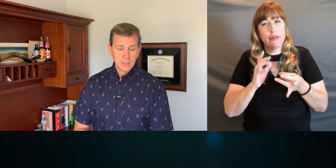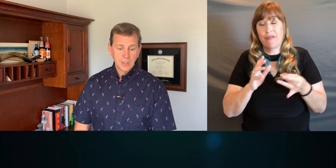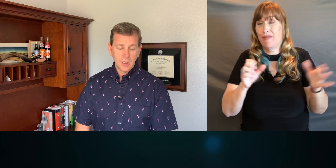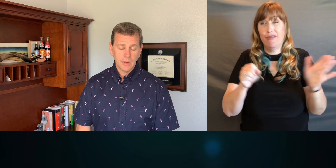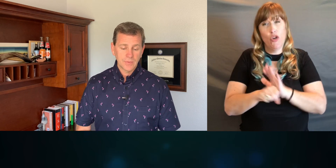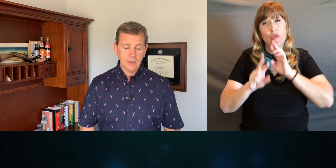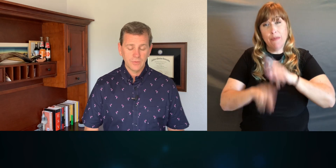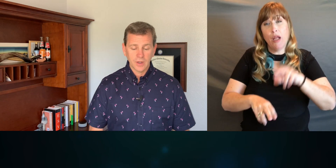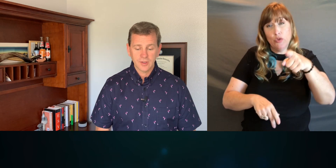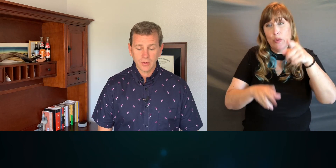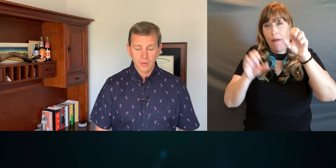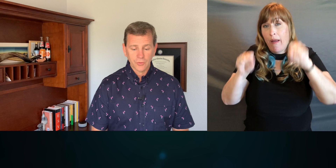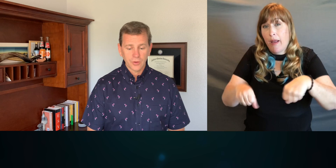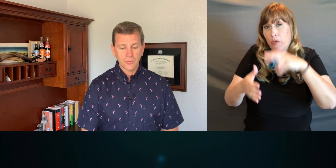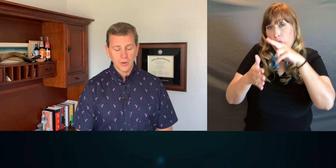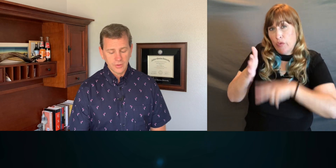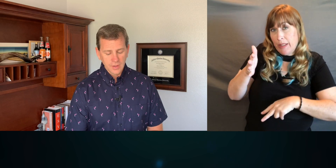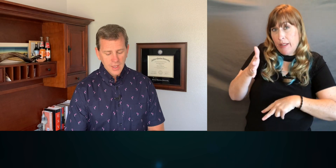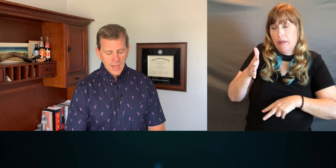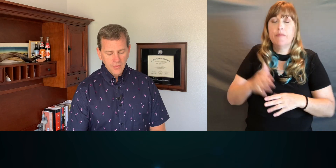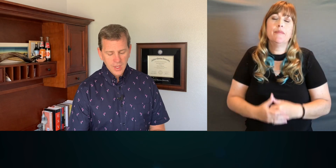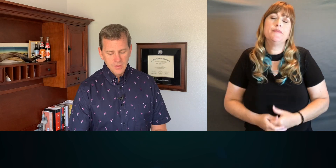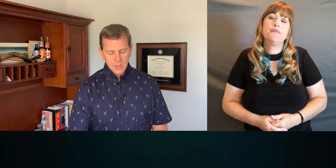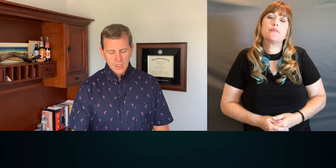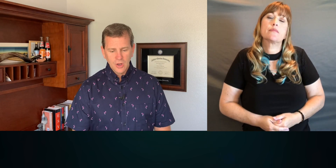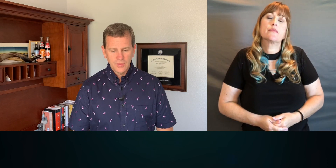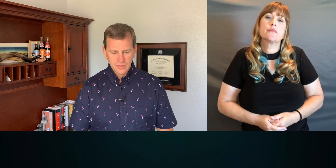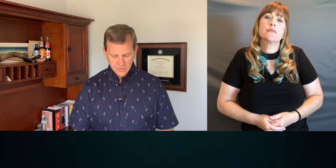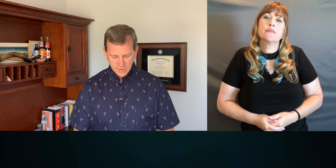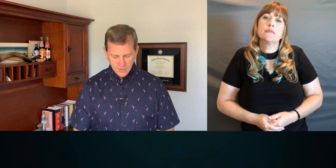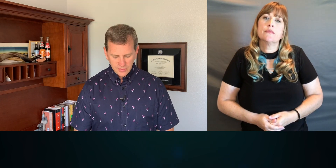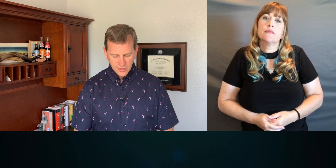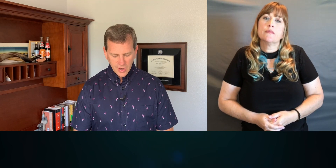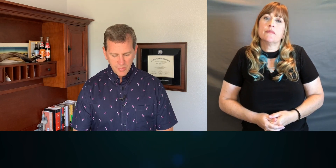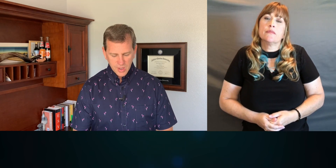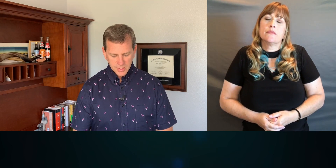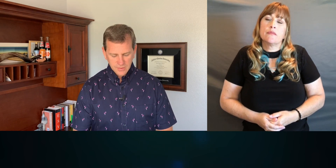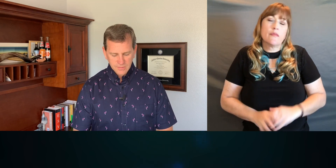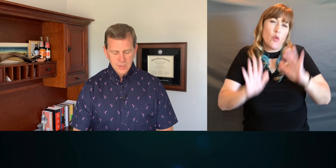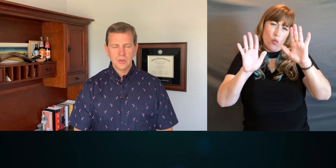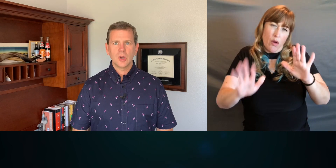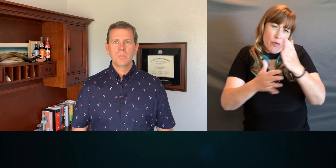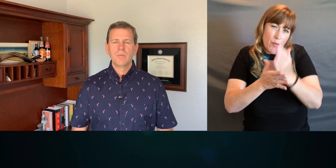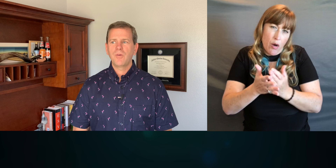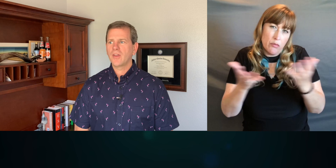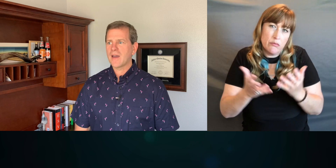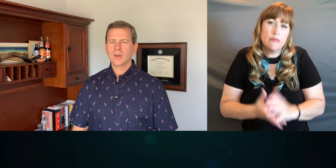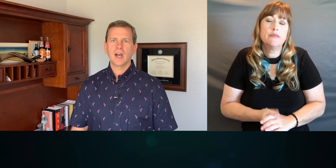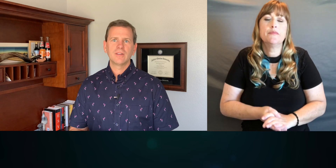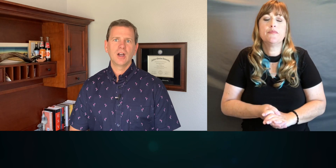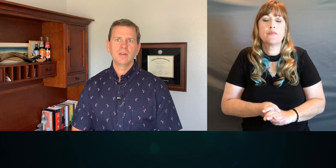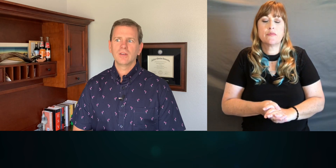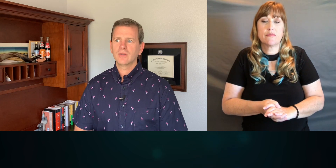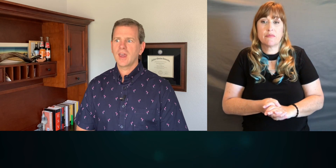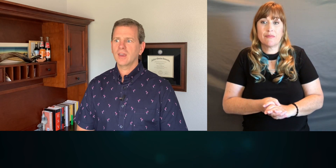much is very similar to those first verses. And then, you know, this is the great part, because, you know, Job finally, after